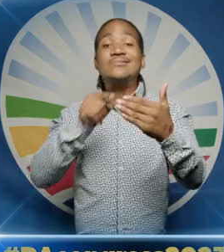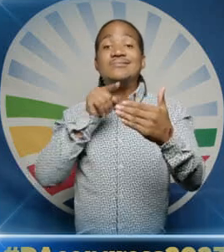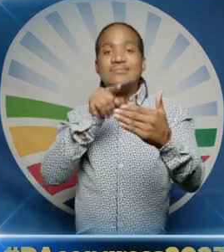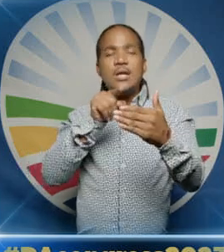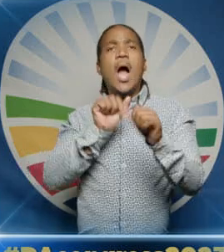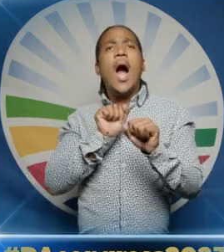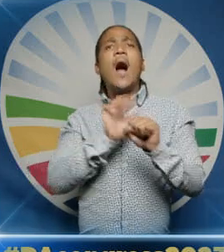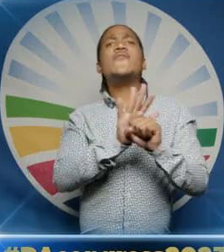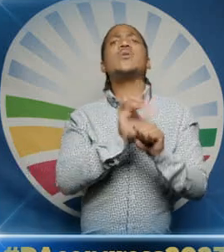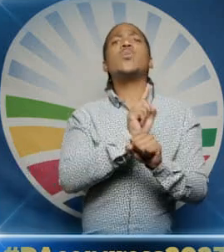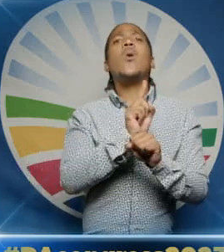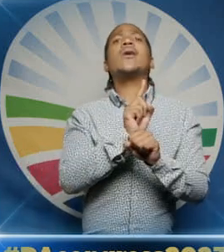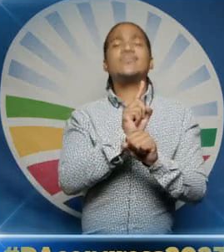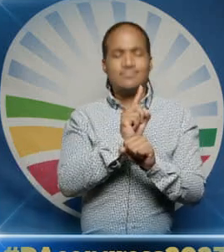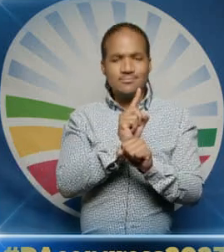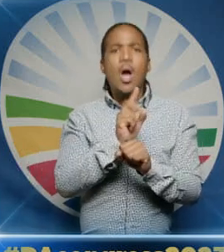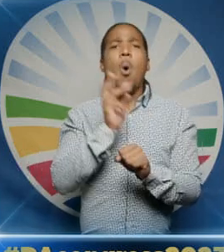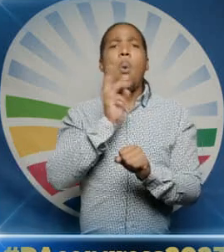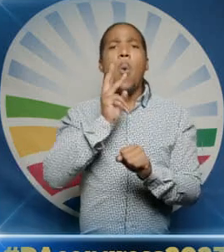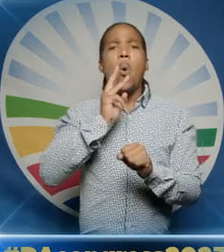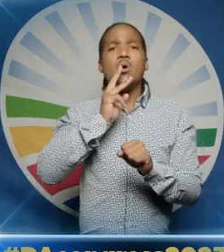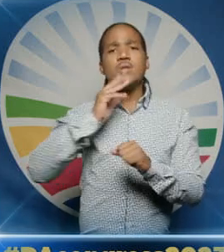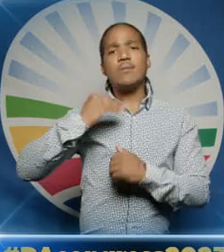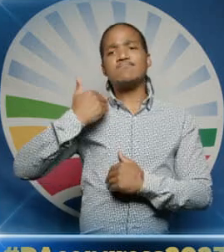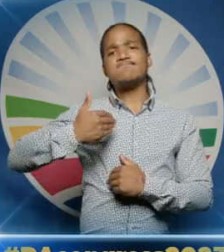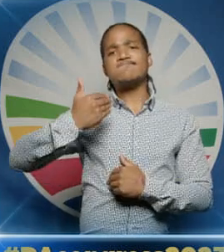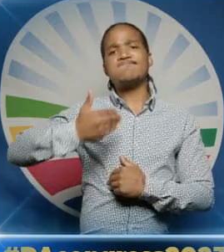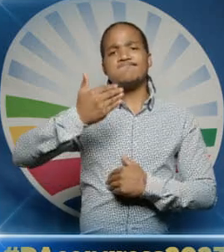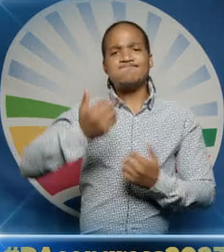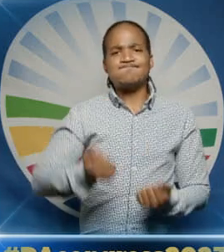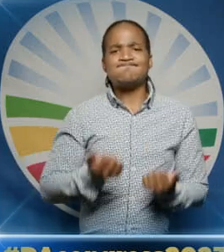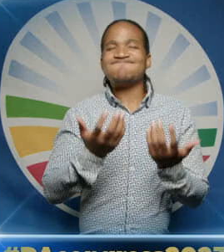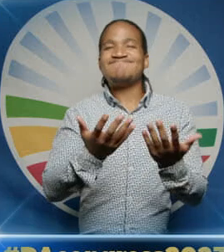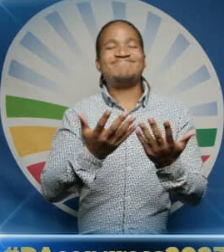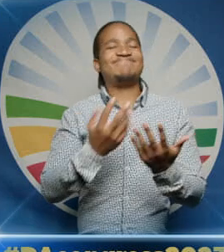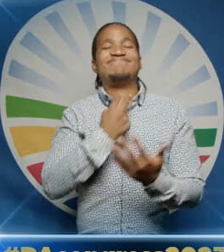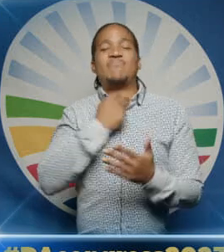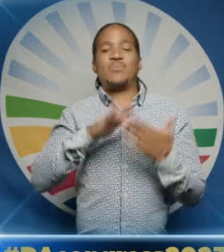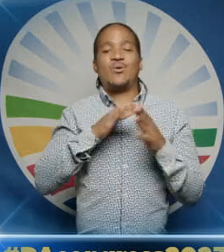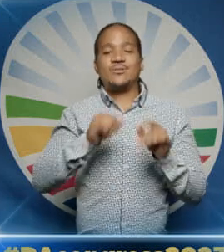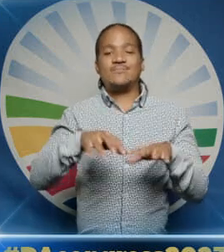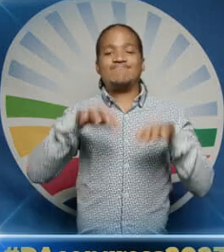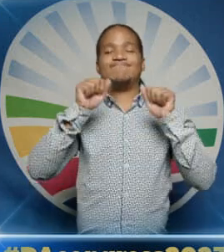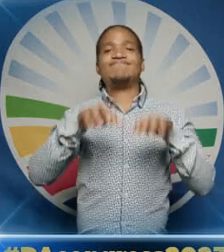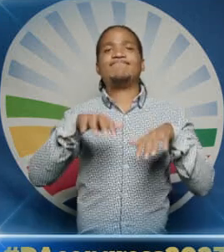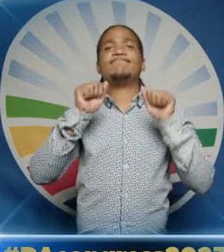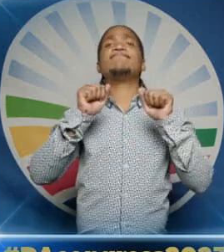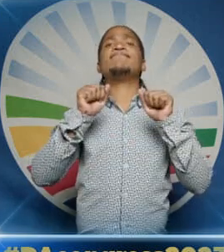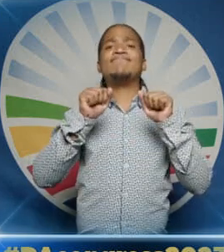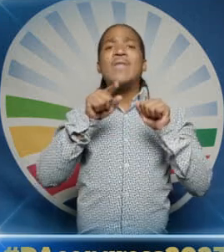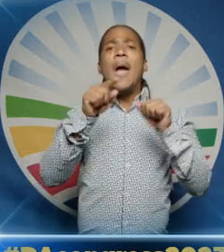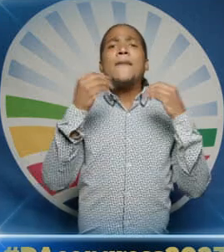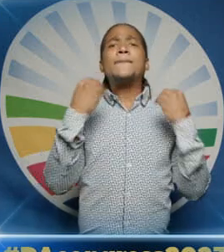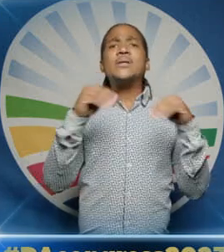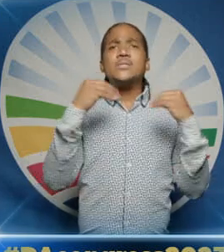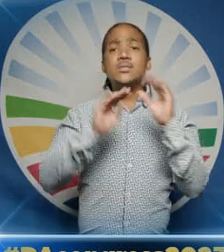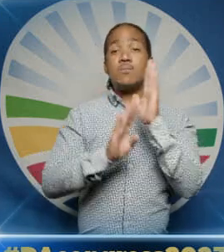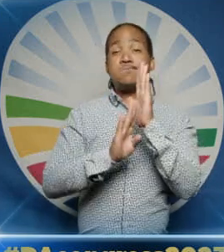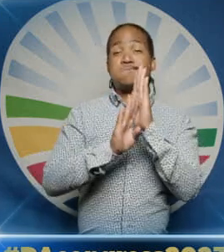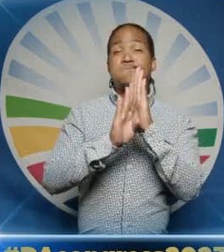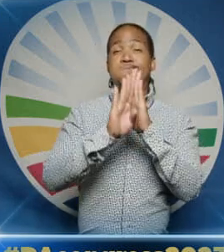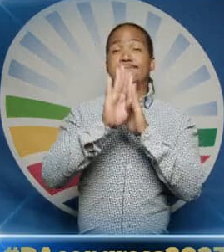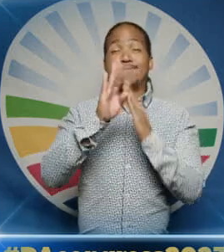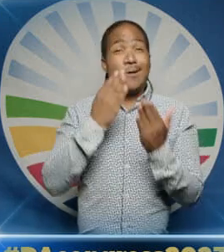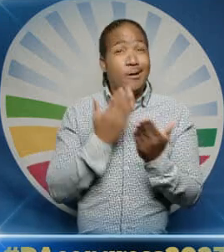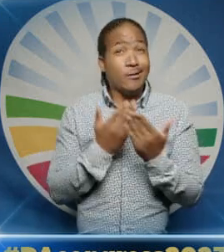the provision of water, a basic human right. No business can thrive in this environment. No business